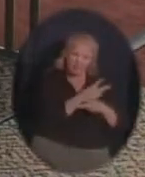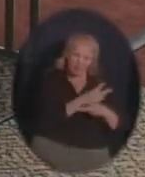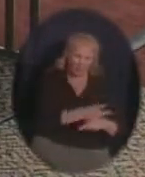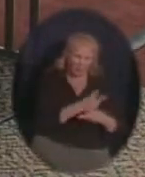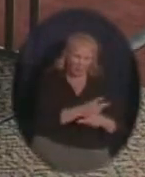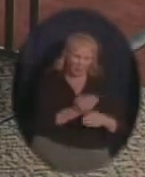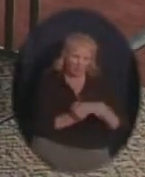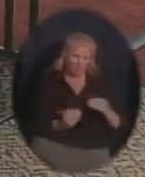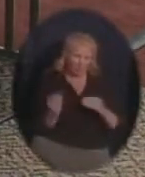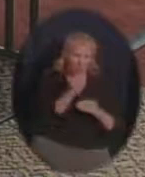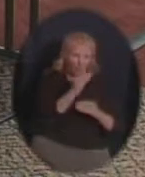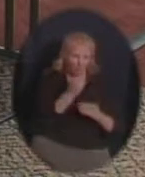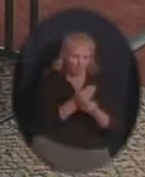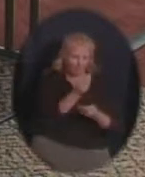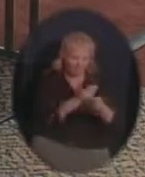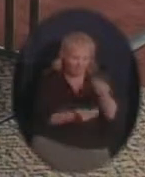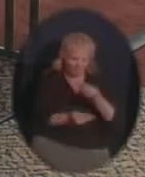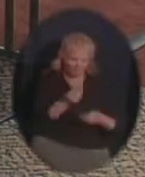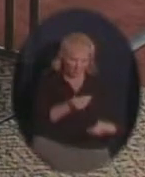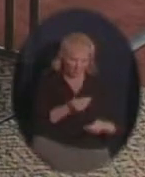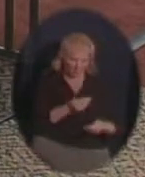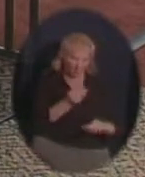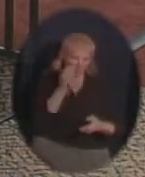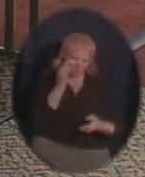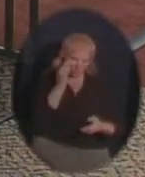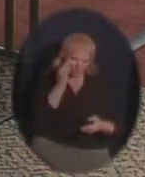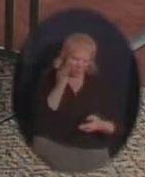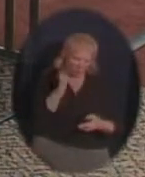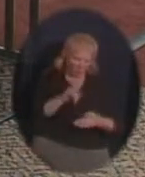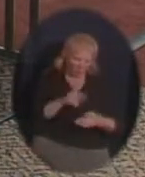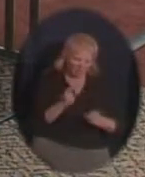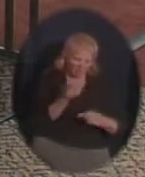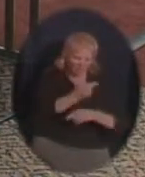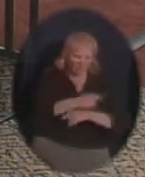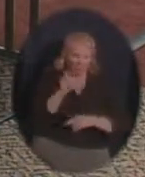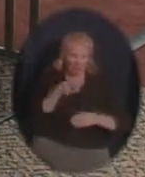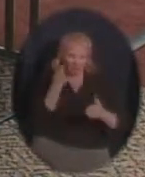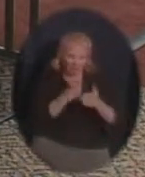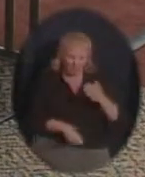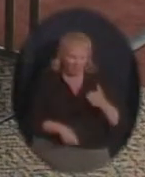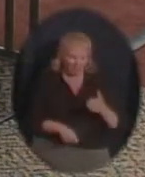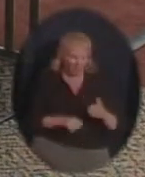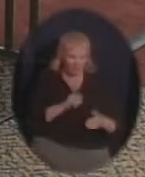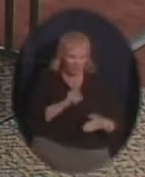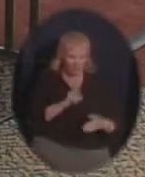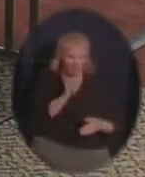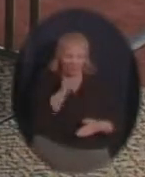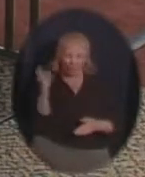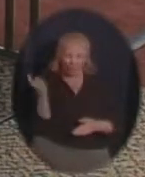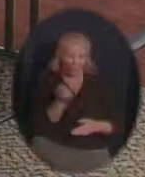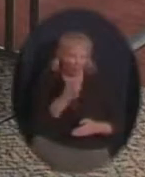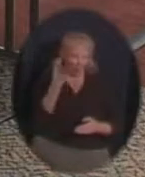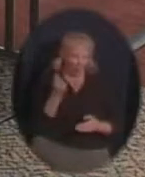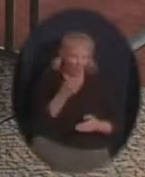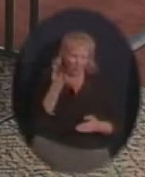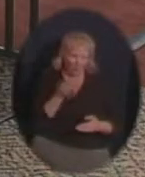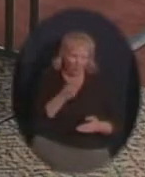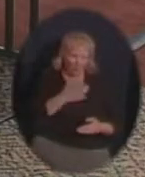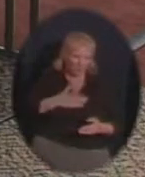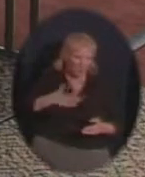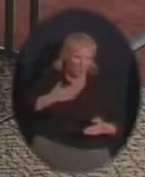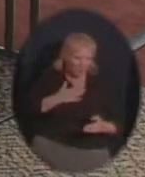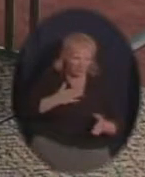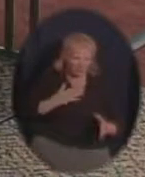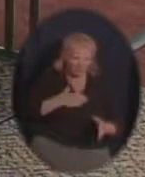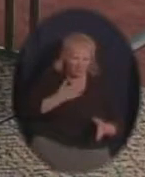aren't a lot of pretty options that happen on that day. So I think the chances of that are very slim. We will be asked